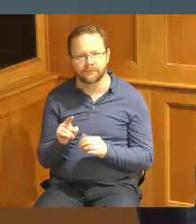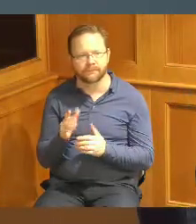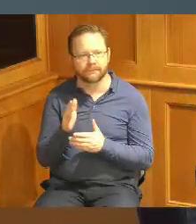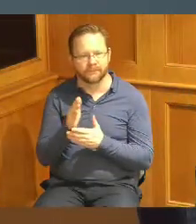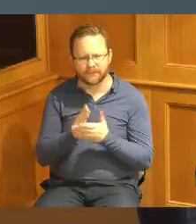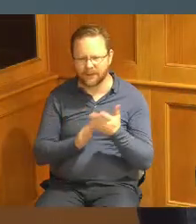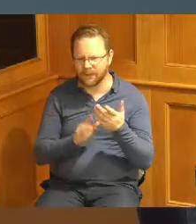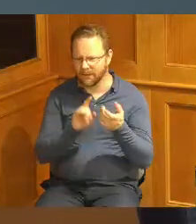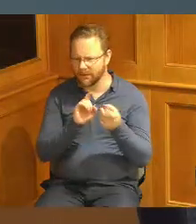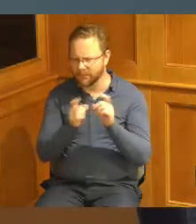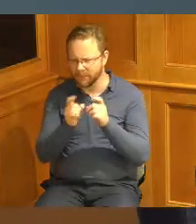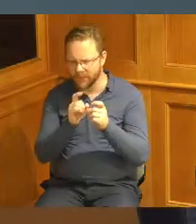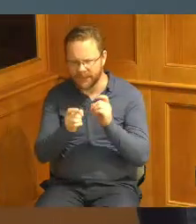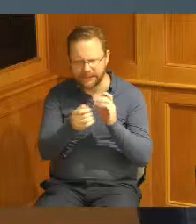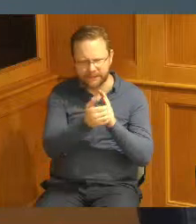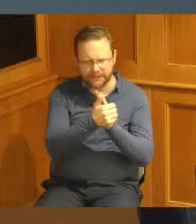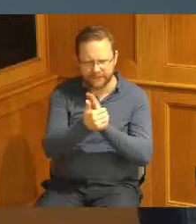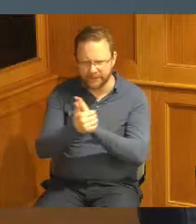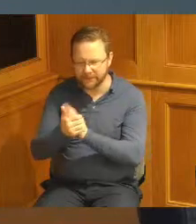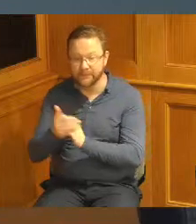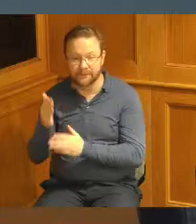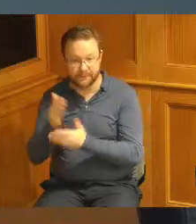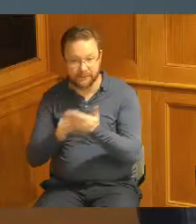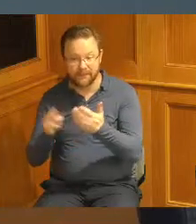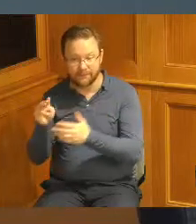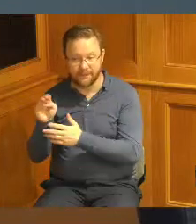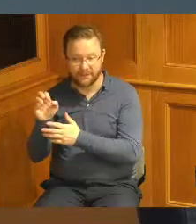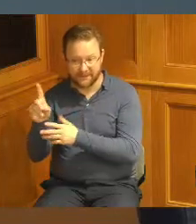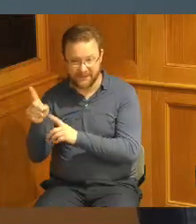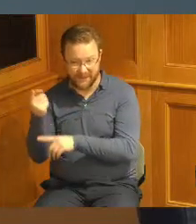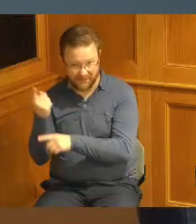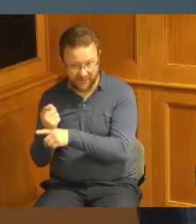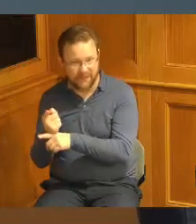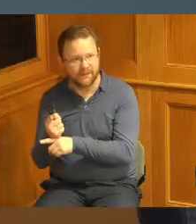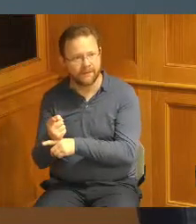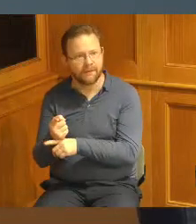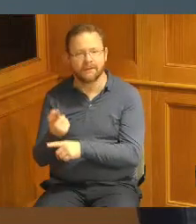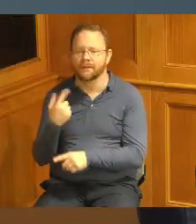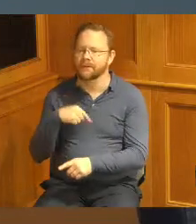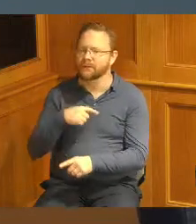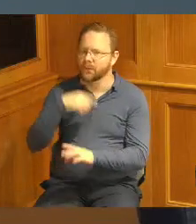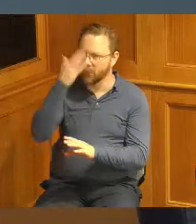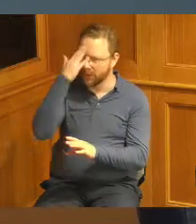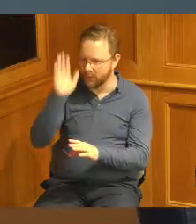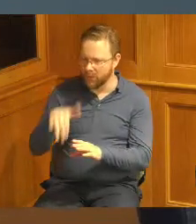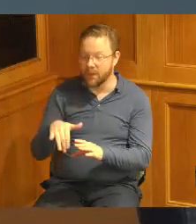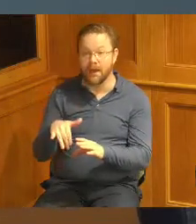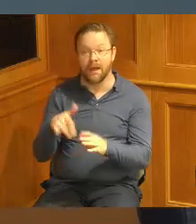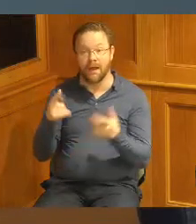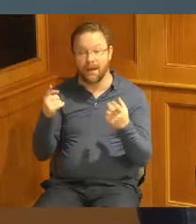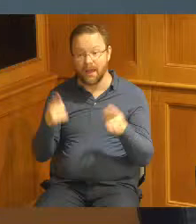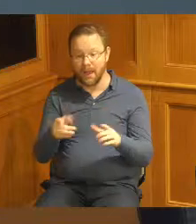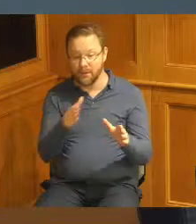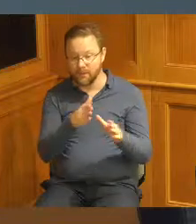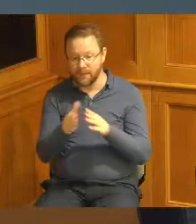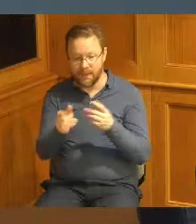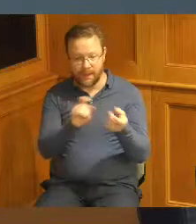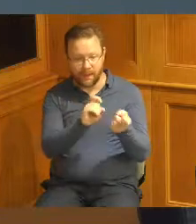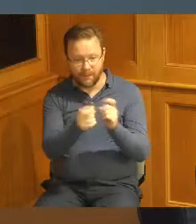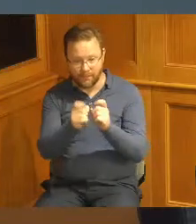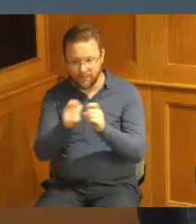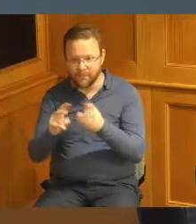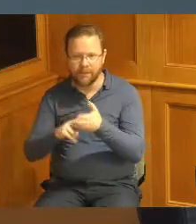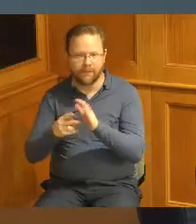that were done. Some of them were done by MSD. And as we know, as modifications are done, that means an increase